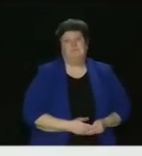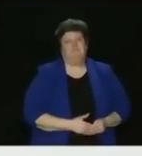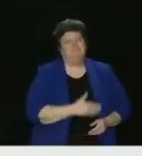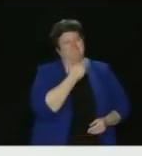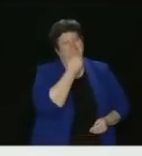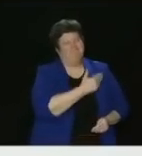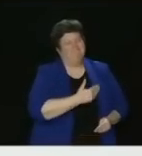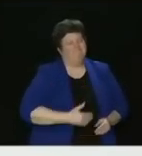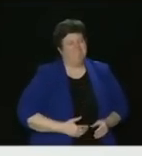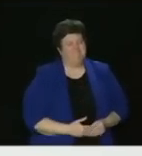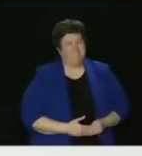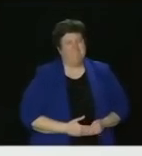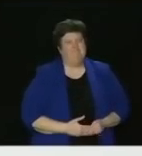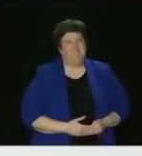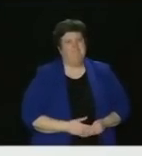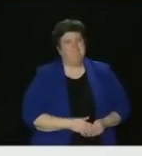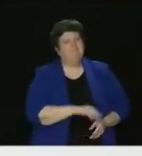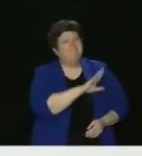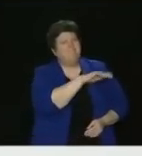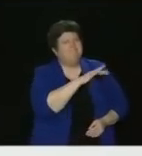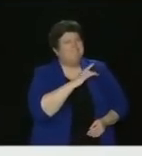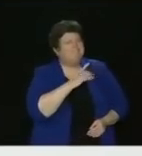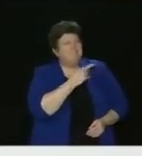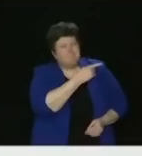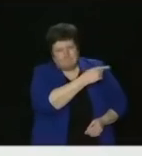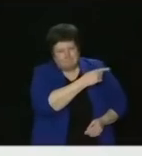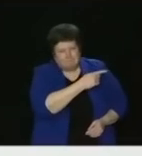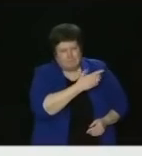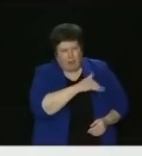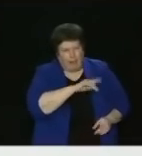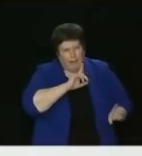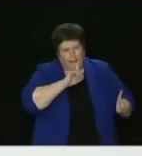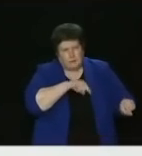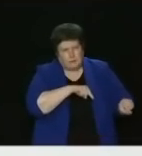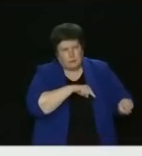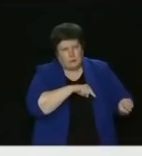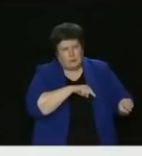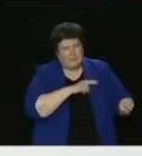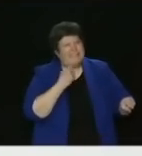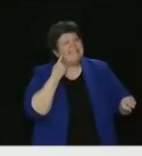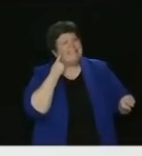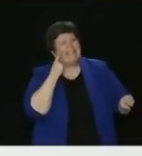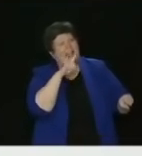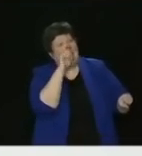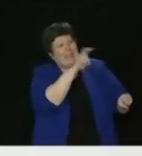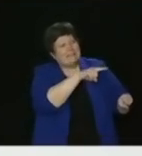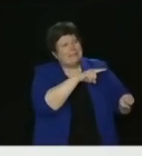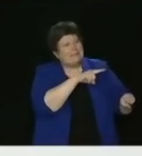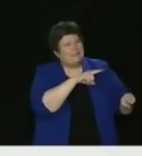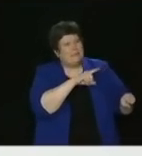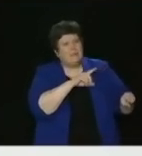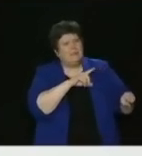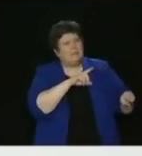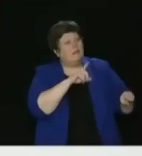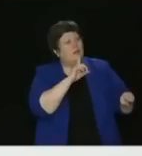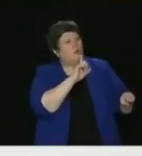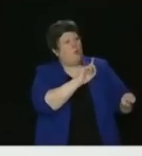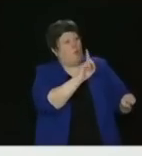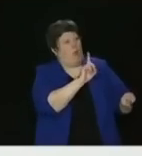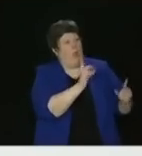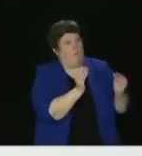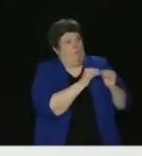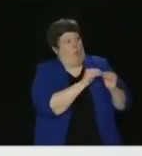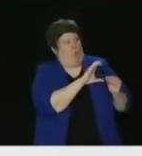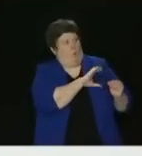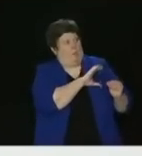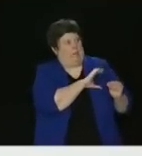Thank you. Prime Minister, I didn't hear an answer to the question Mac asked about reinforcements from the RCMP